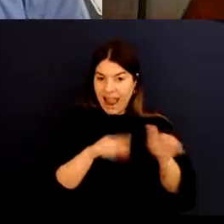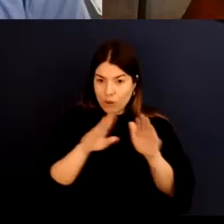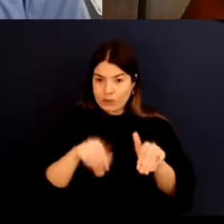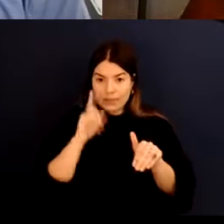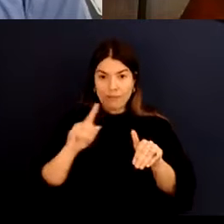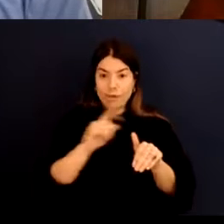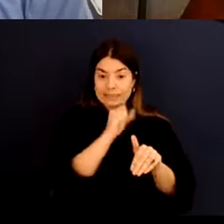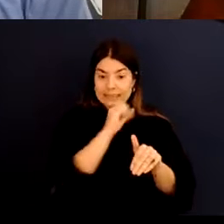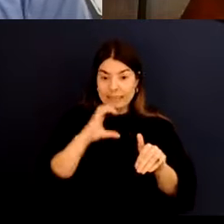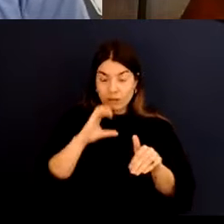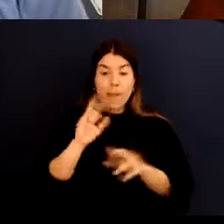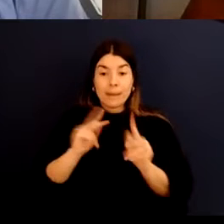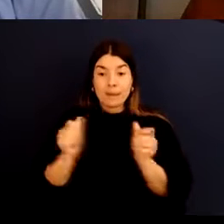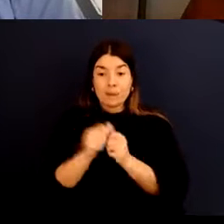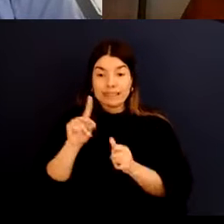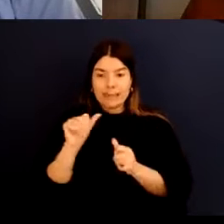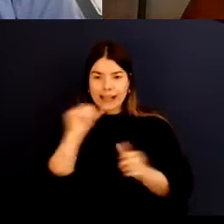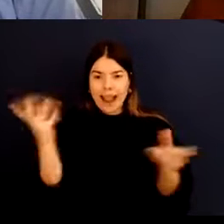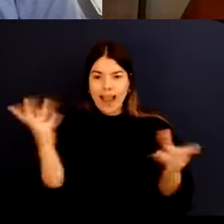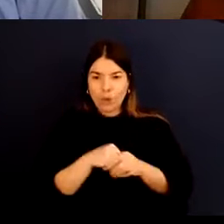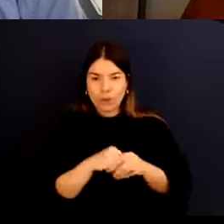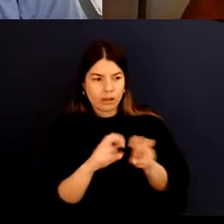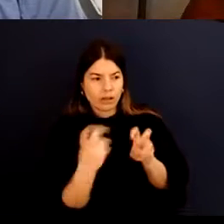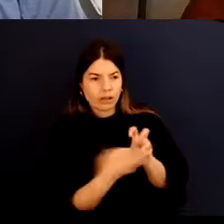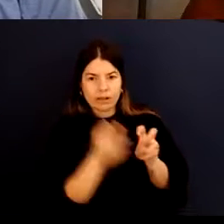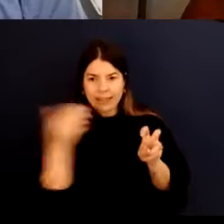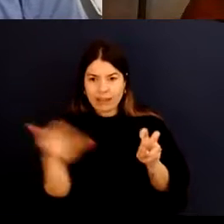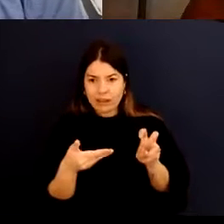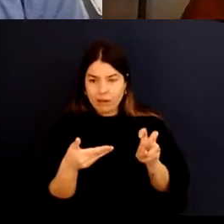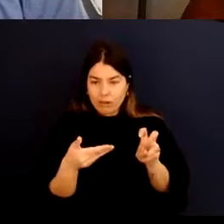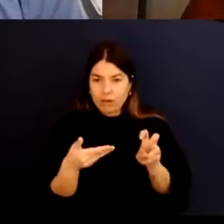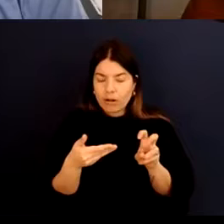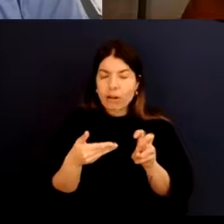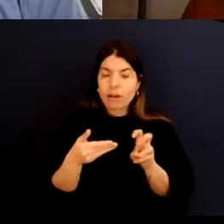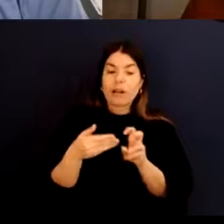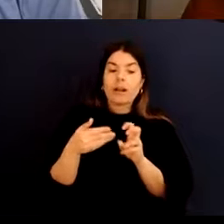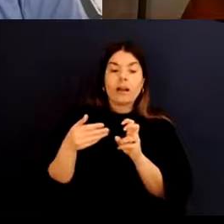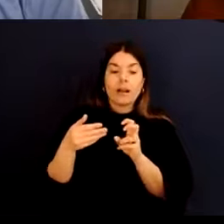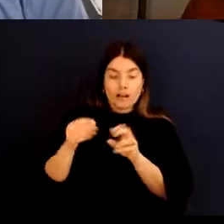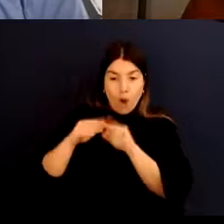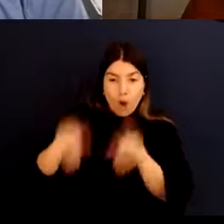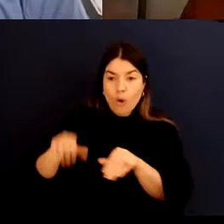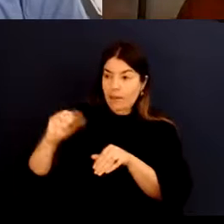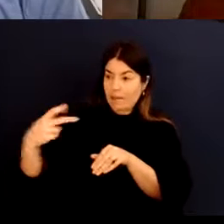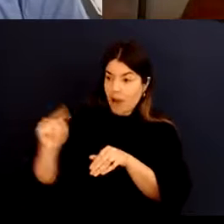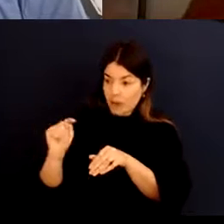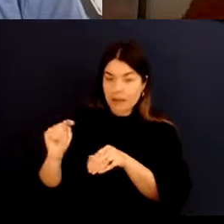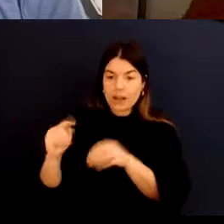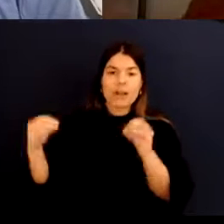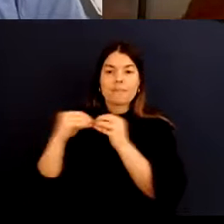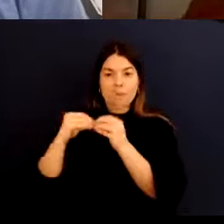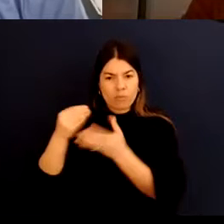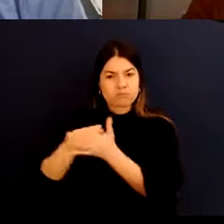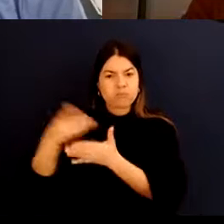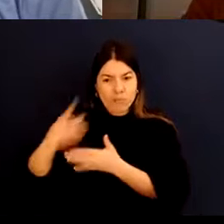not included. It costs a little bit more to make a home or an apartment available for for people